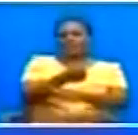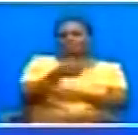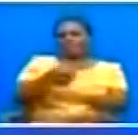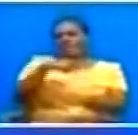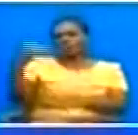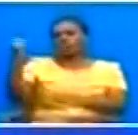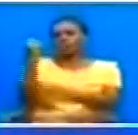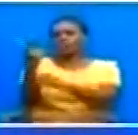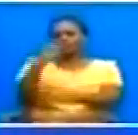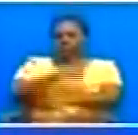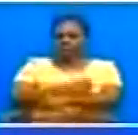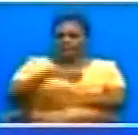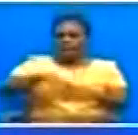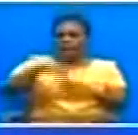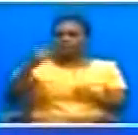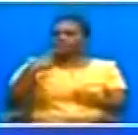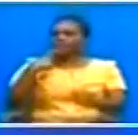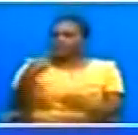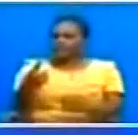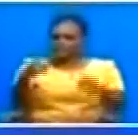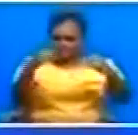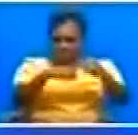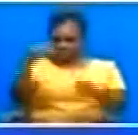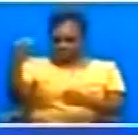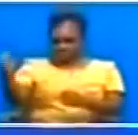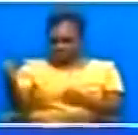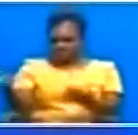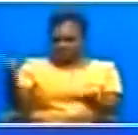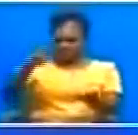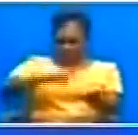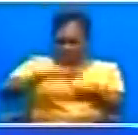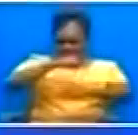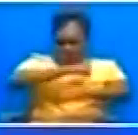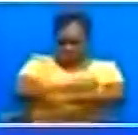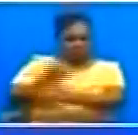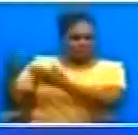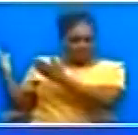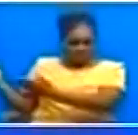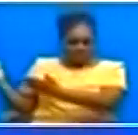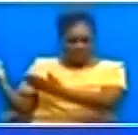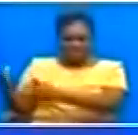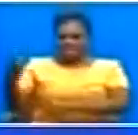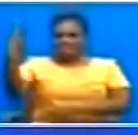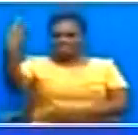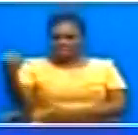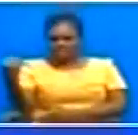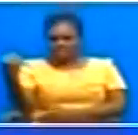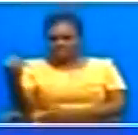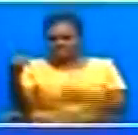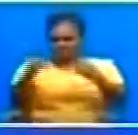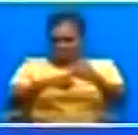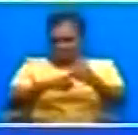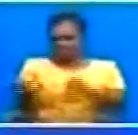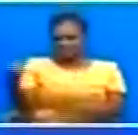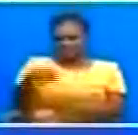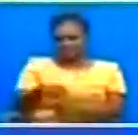school. Out of the 165 registered candidates at Sosiani Primary School, only 36 came to school